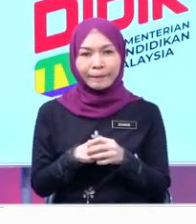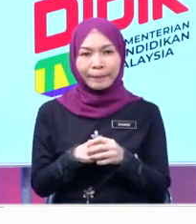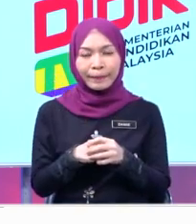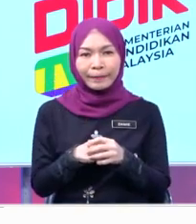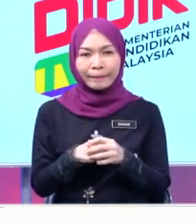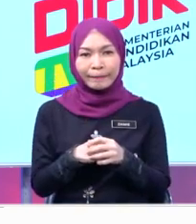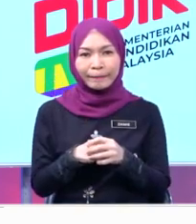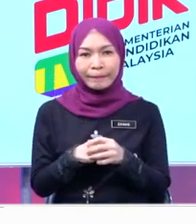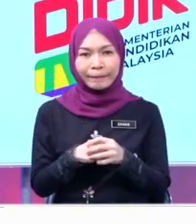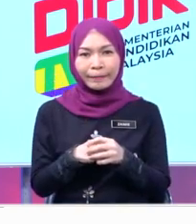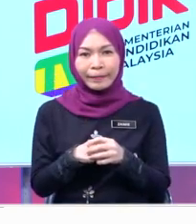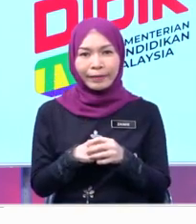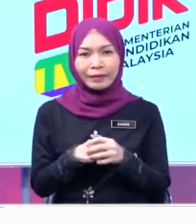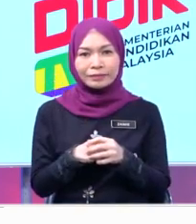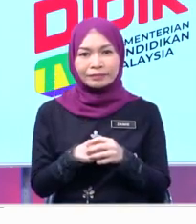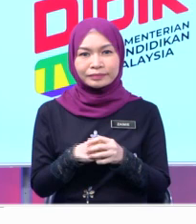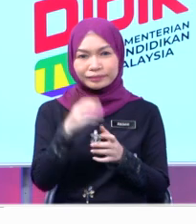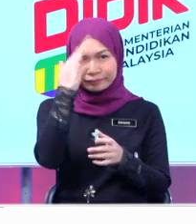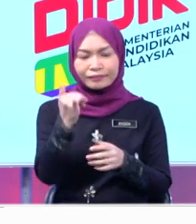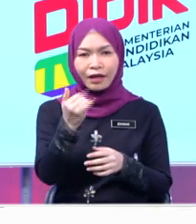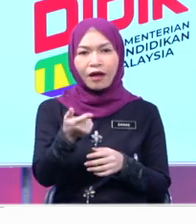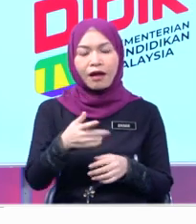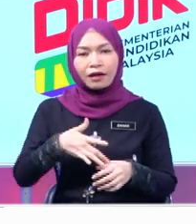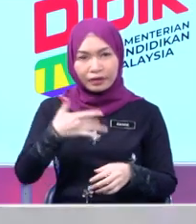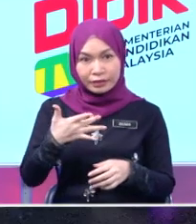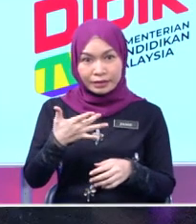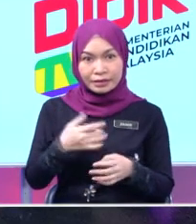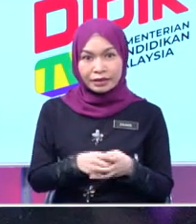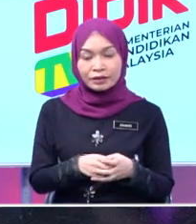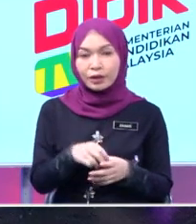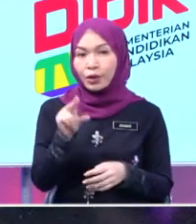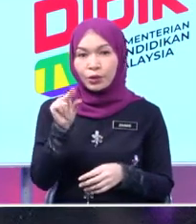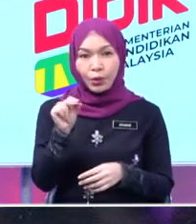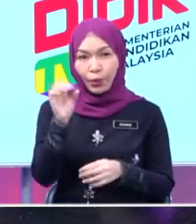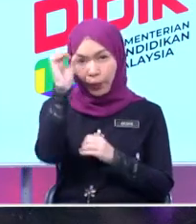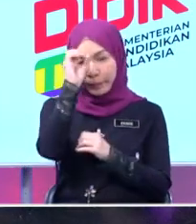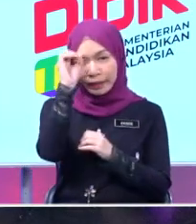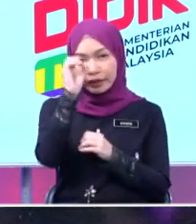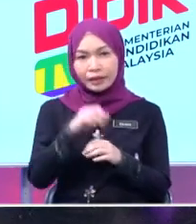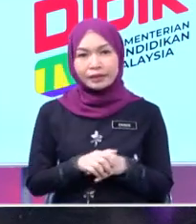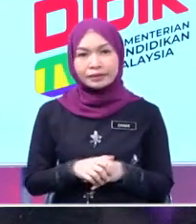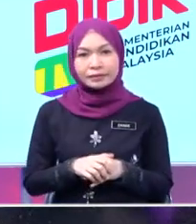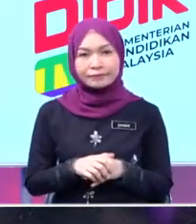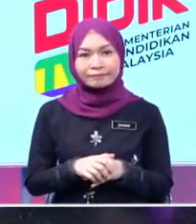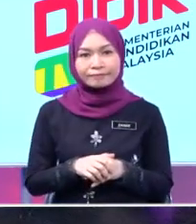in the task. There's no opinion at all. It's just a normal